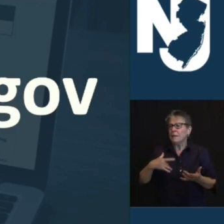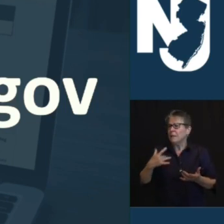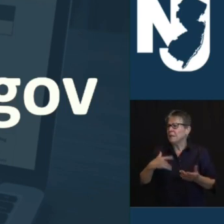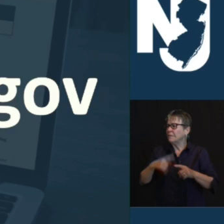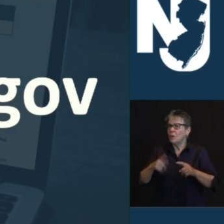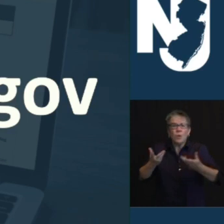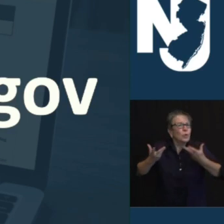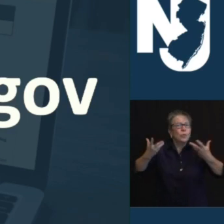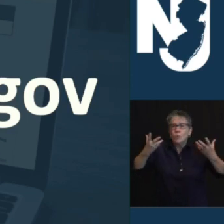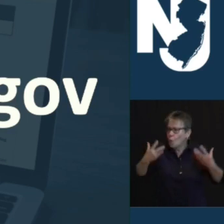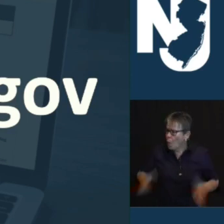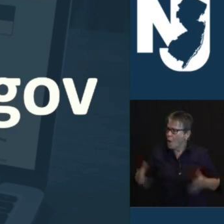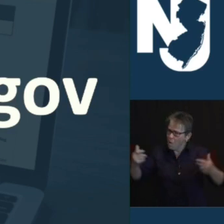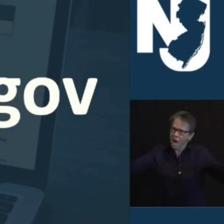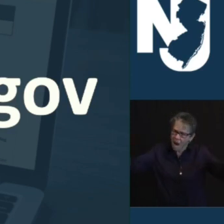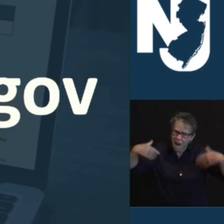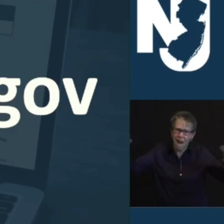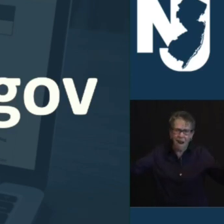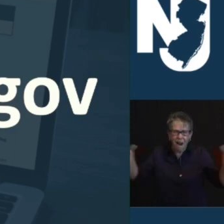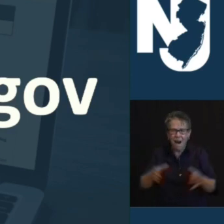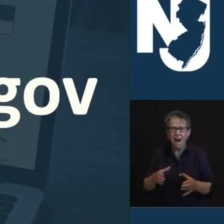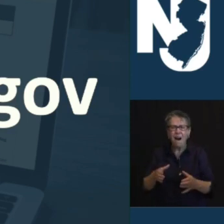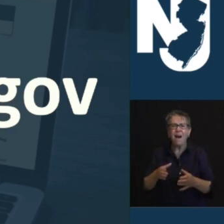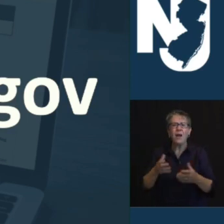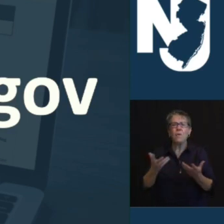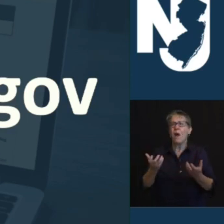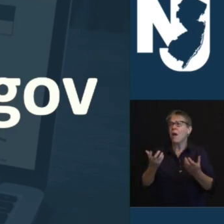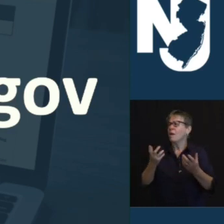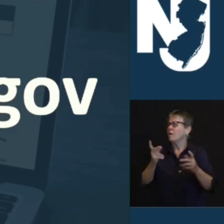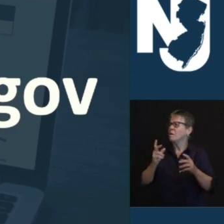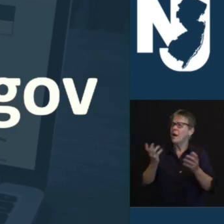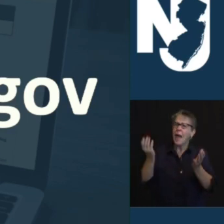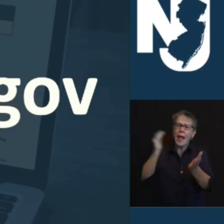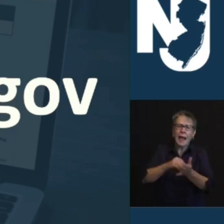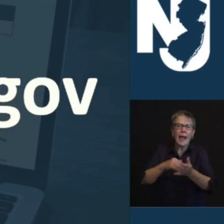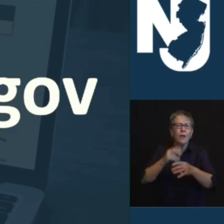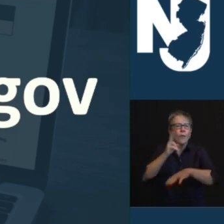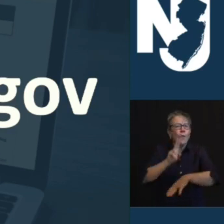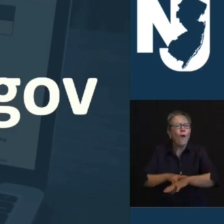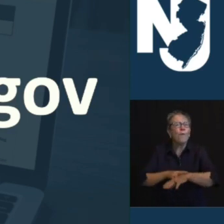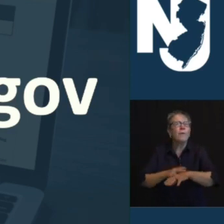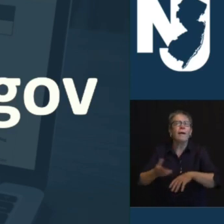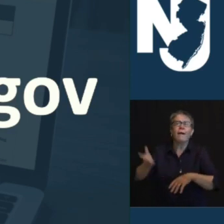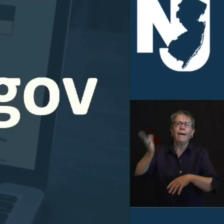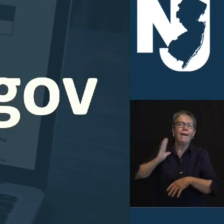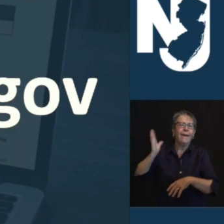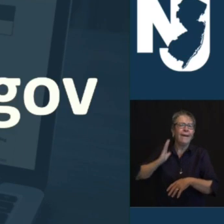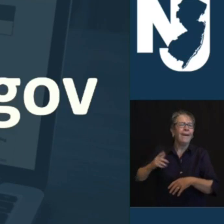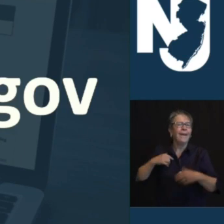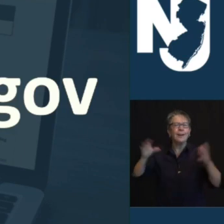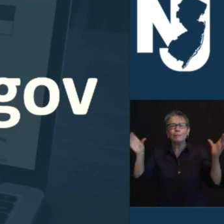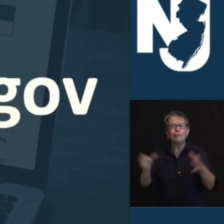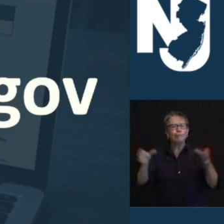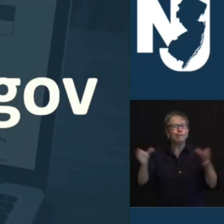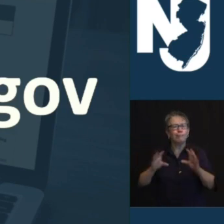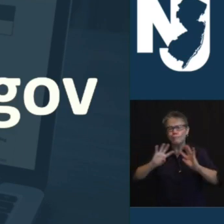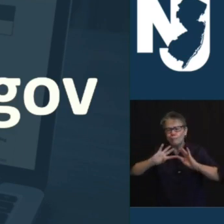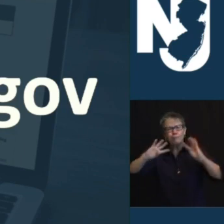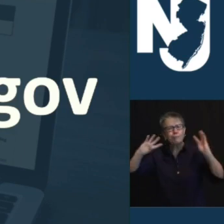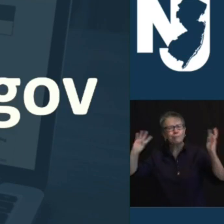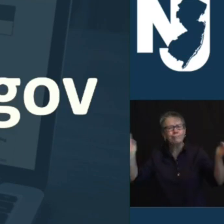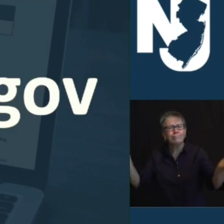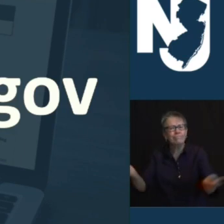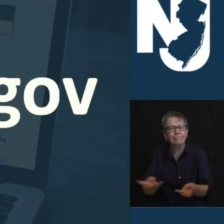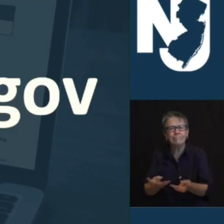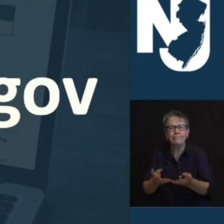know that there are those who are so yearning for normalcy that they are willing to risk their family's help for a big Thanksgiving with generations crowded around the